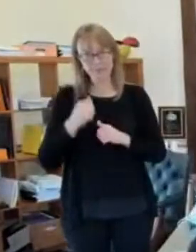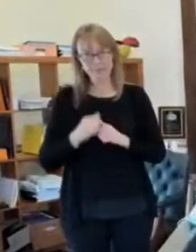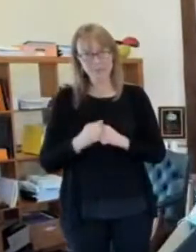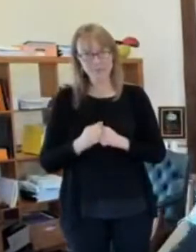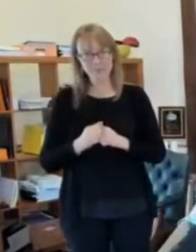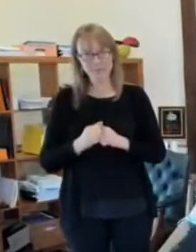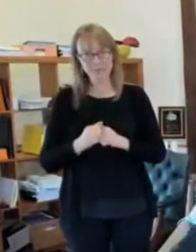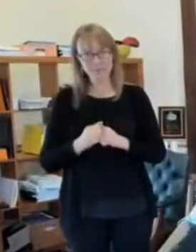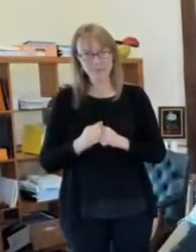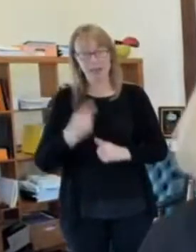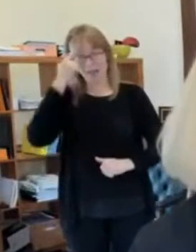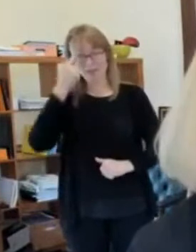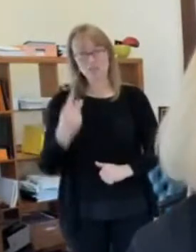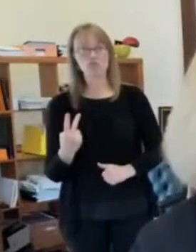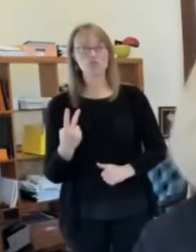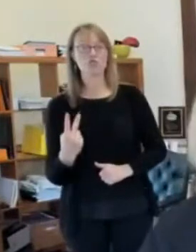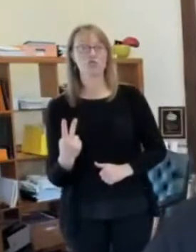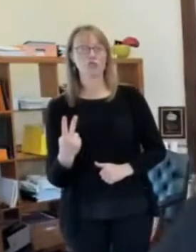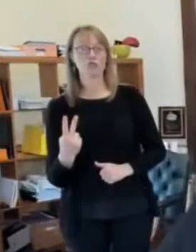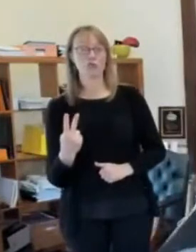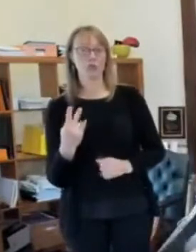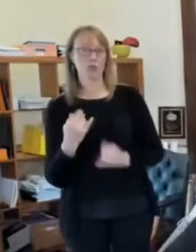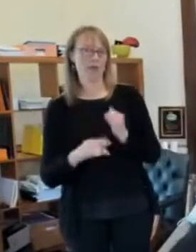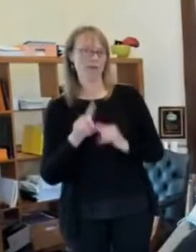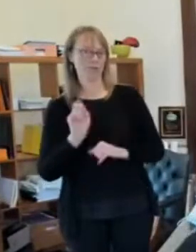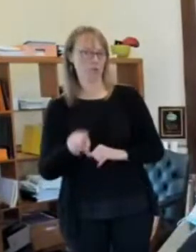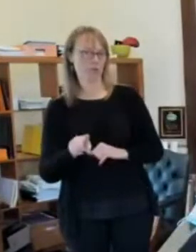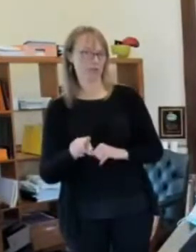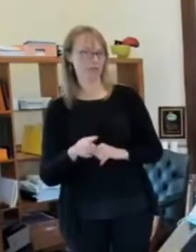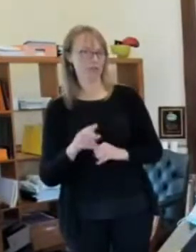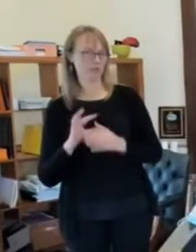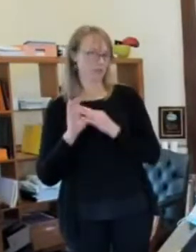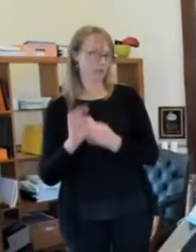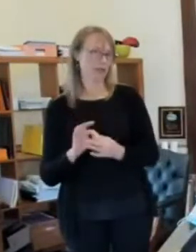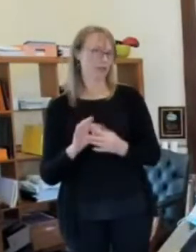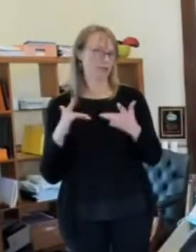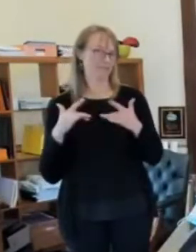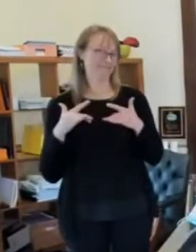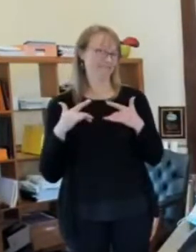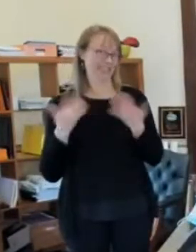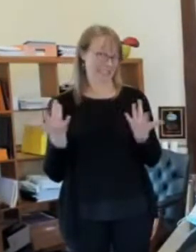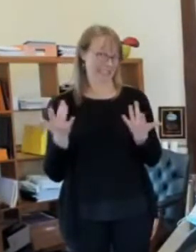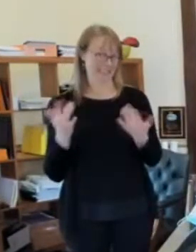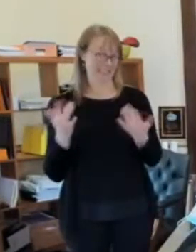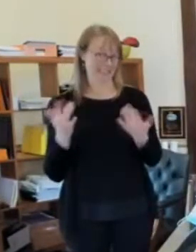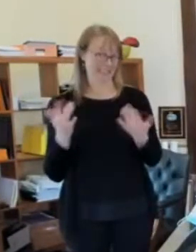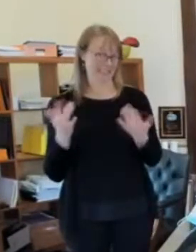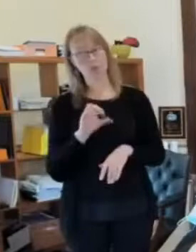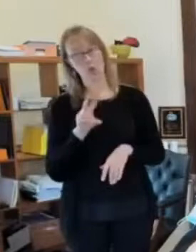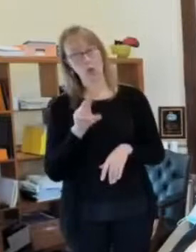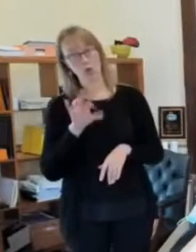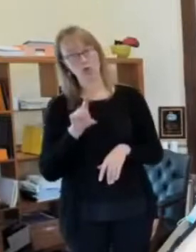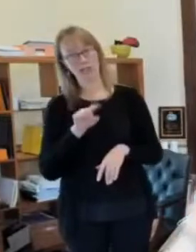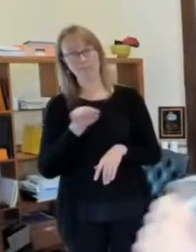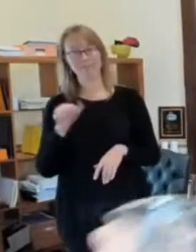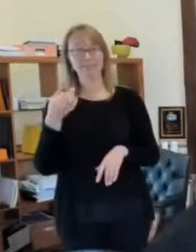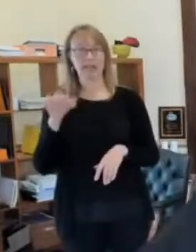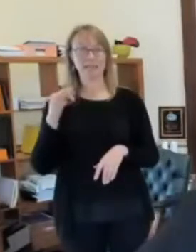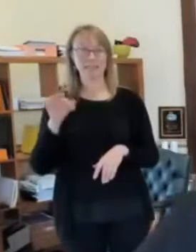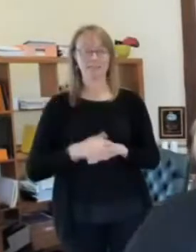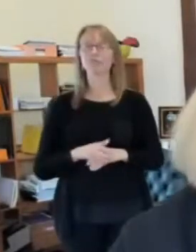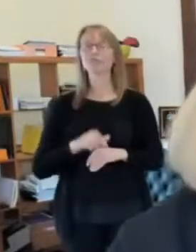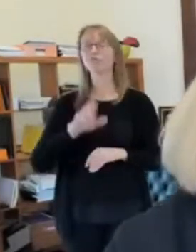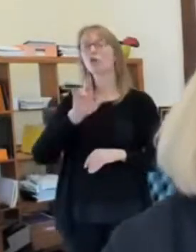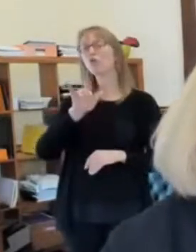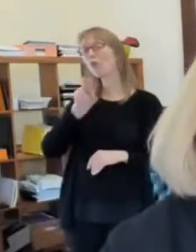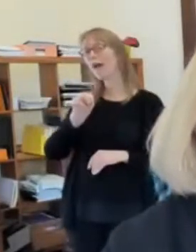I think we just have two last questions, sort of about events and COVID-19. Ryan's question has to do with a